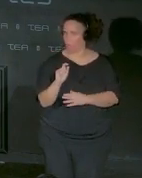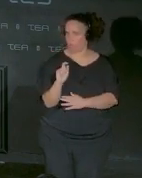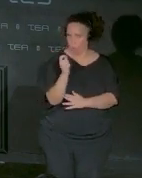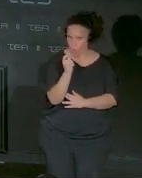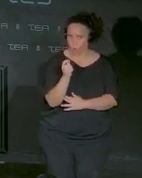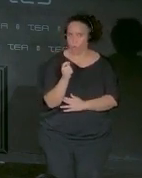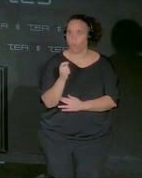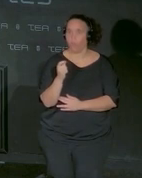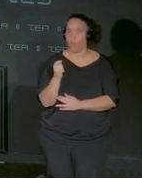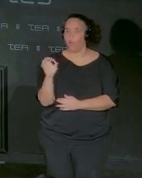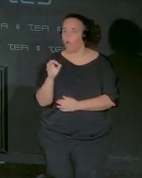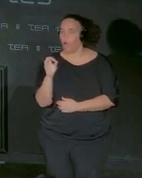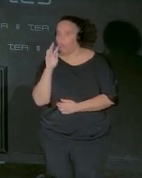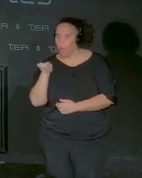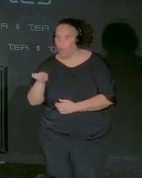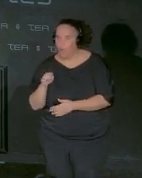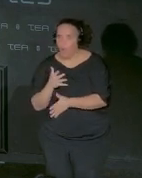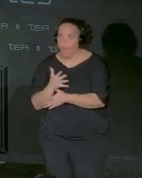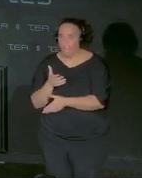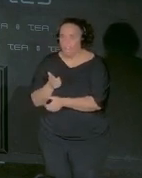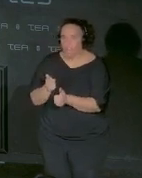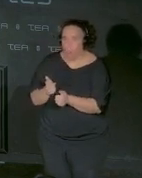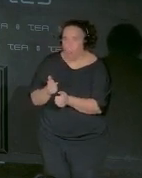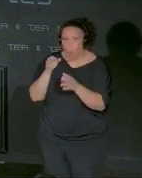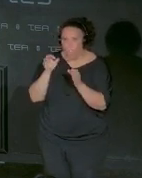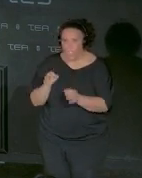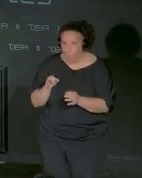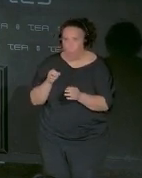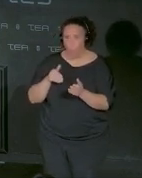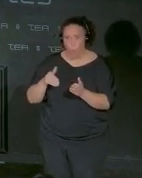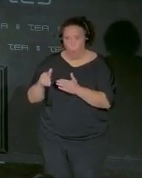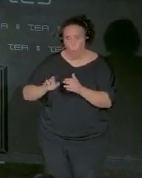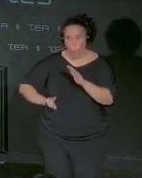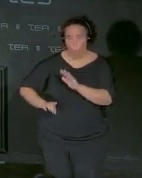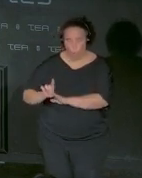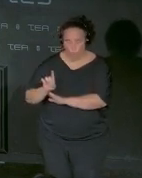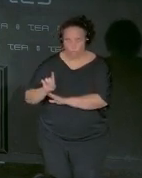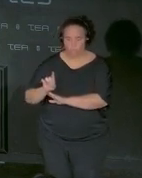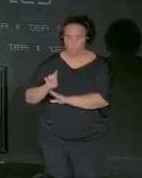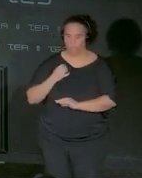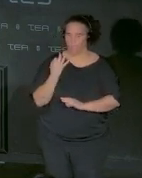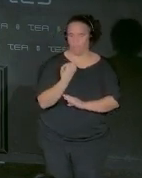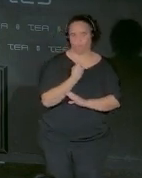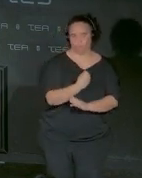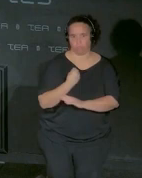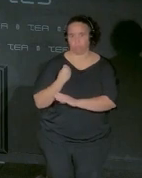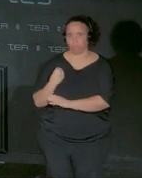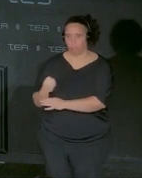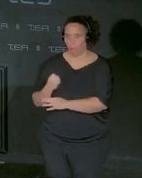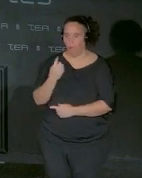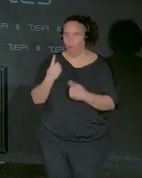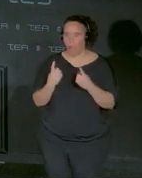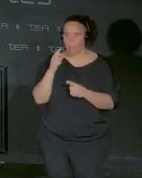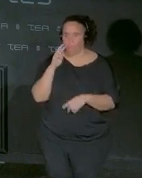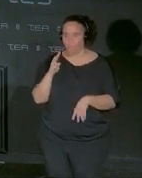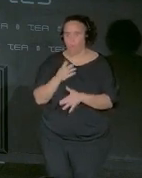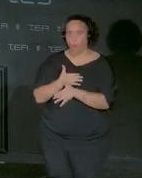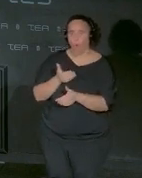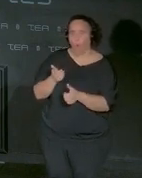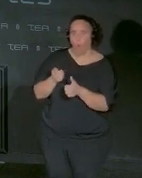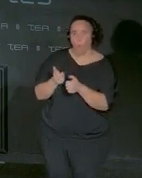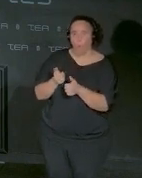a prototype, but you can see the potential and you can see it can be great. But you have to give them the necessary coaching and have to give them the